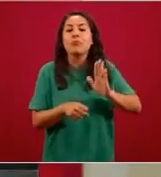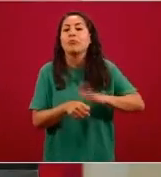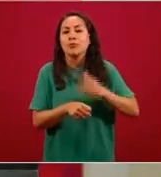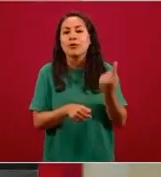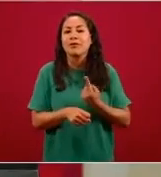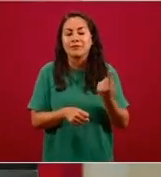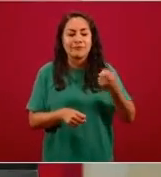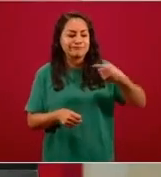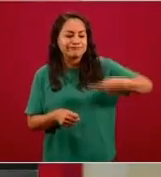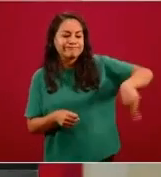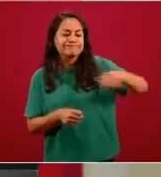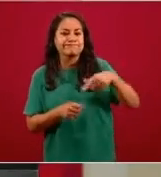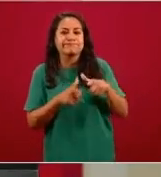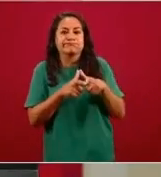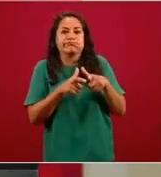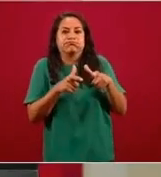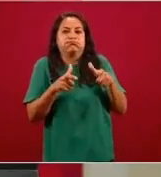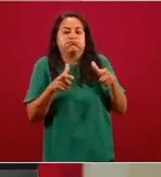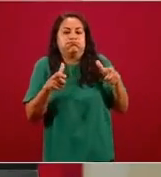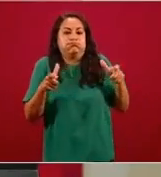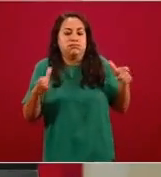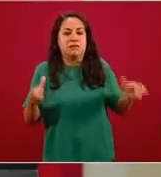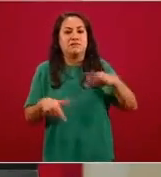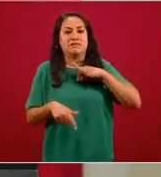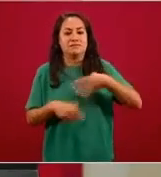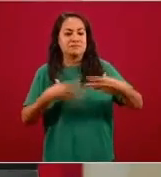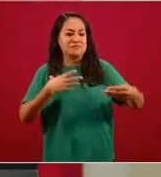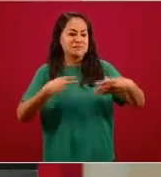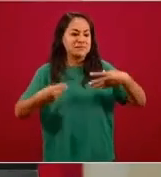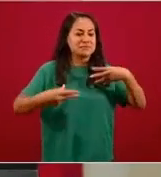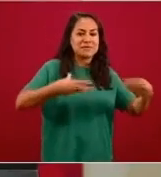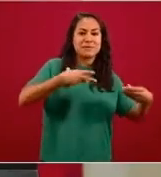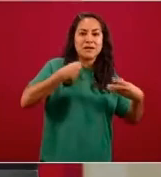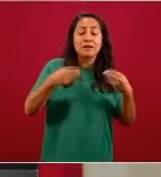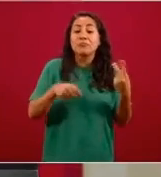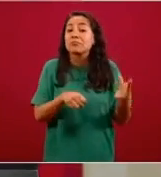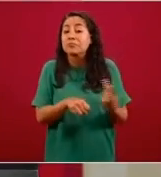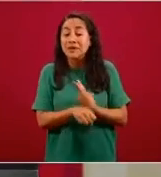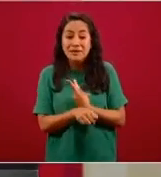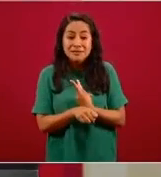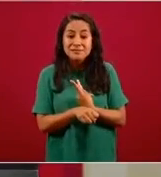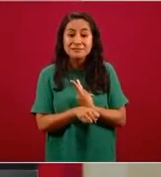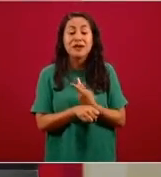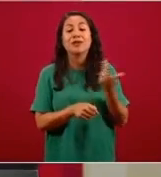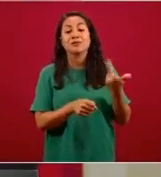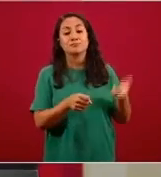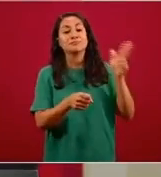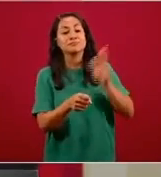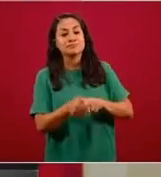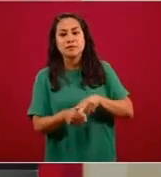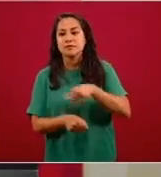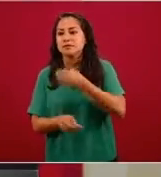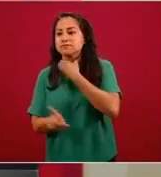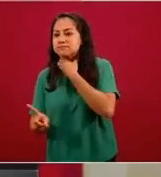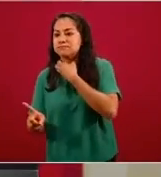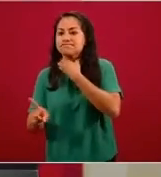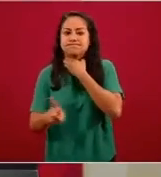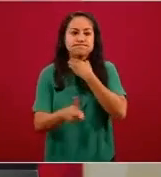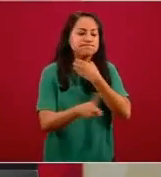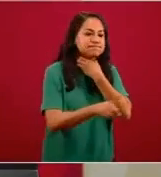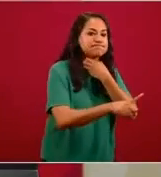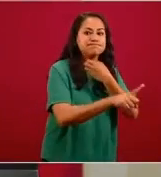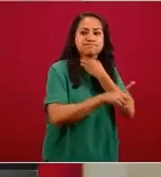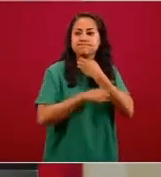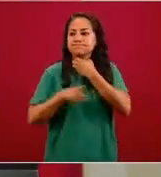you it's going to go up fast, fast, fast, fast, fast. The most important consequence is that, if we have